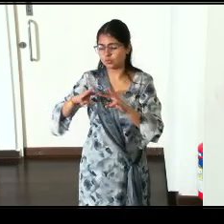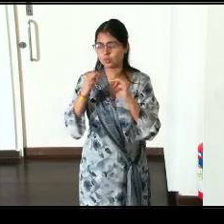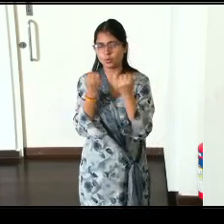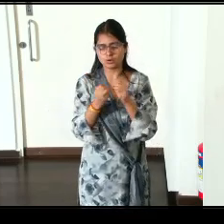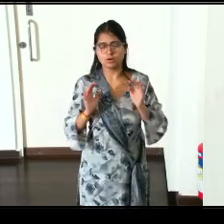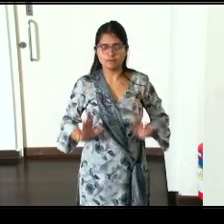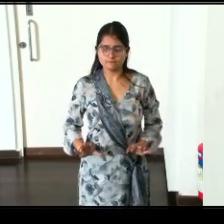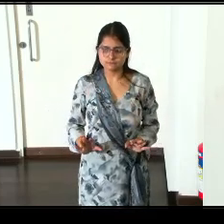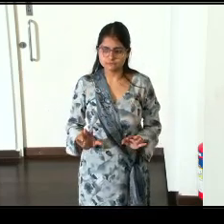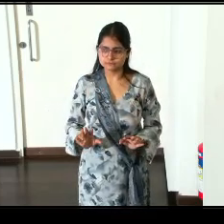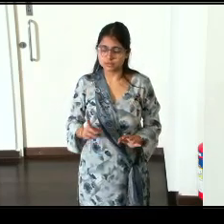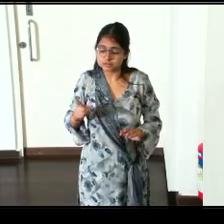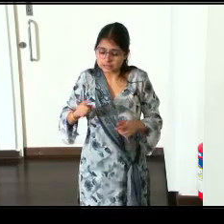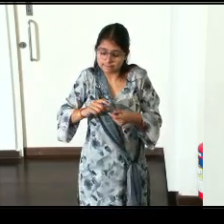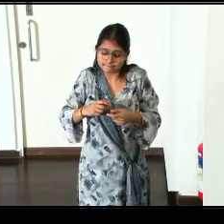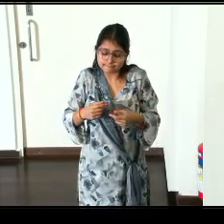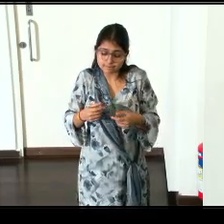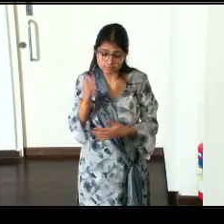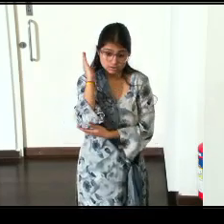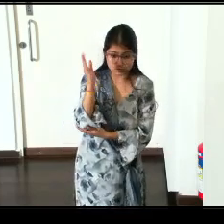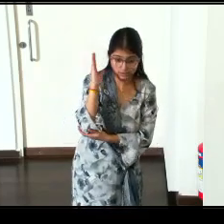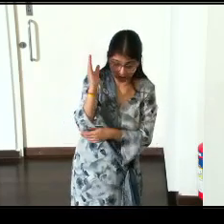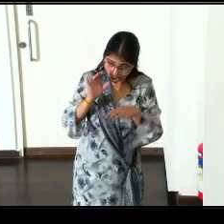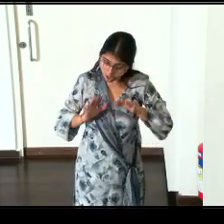were conducted for